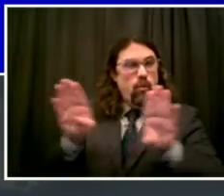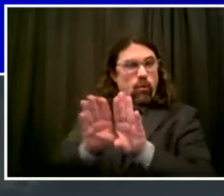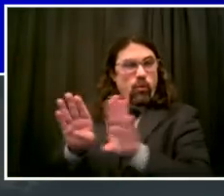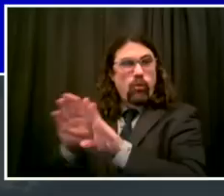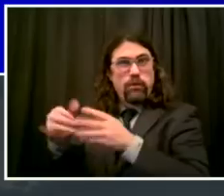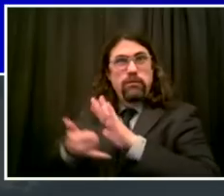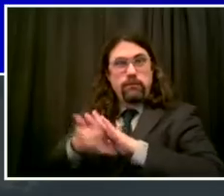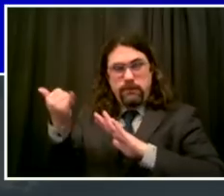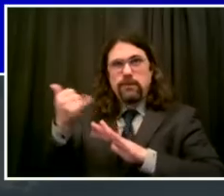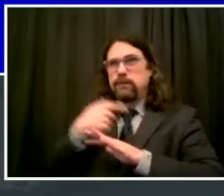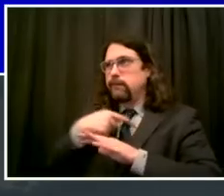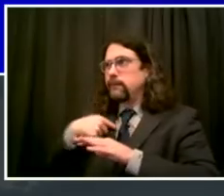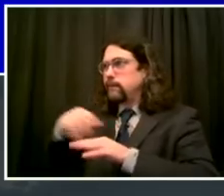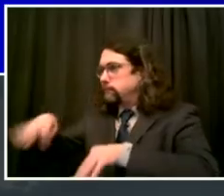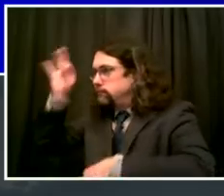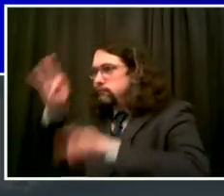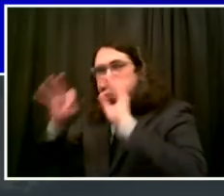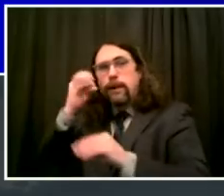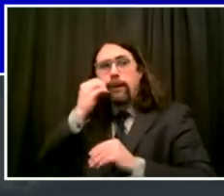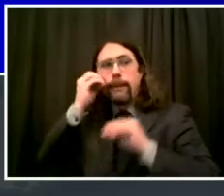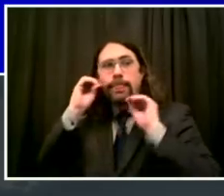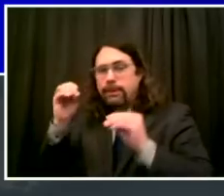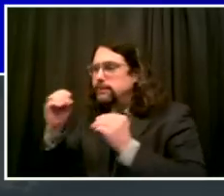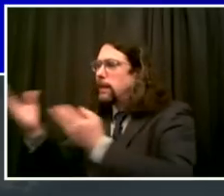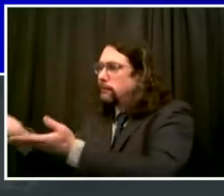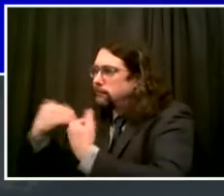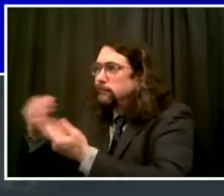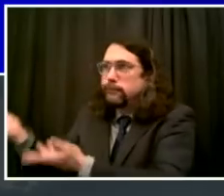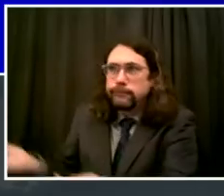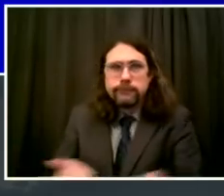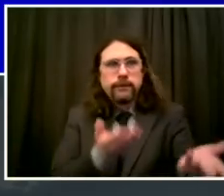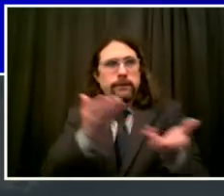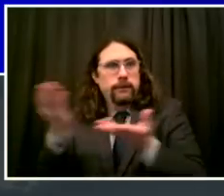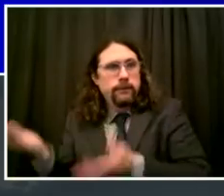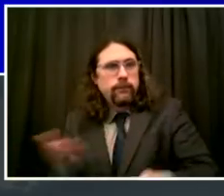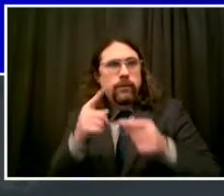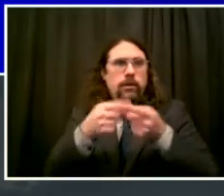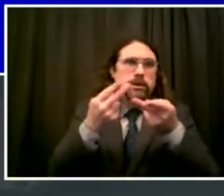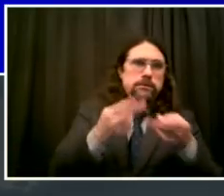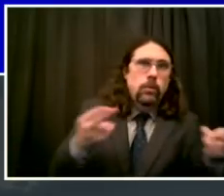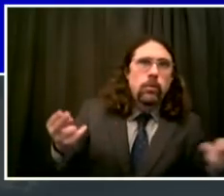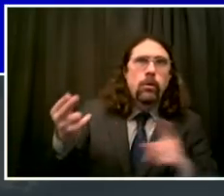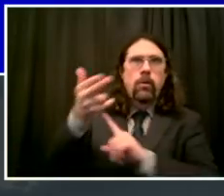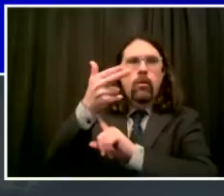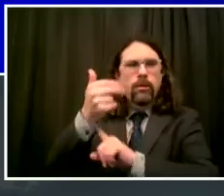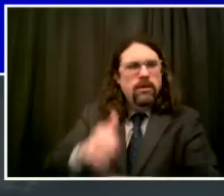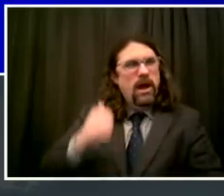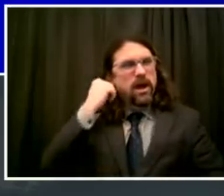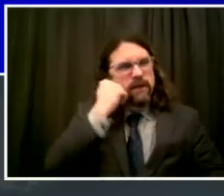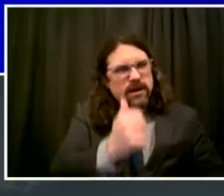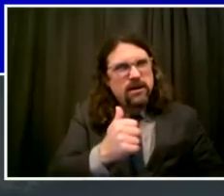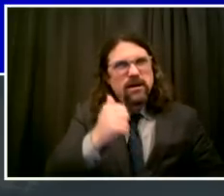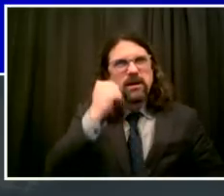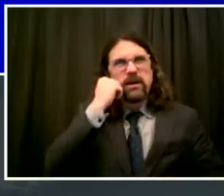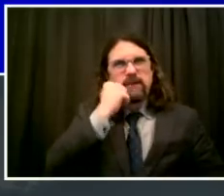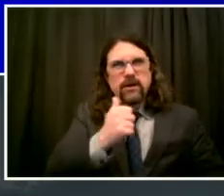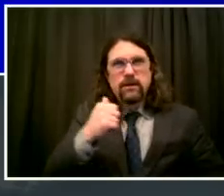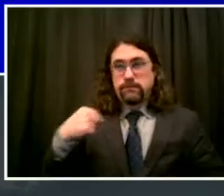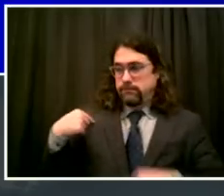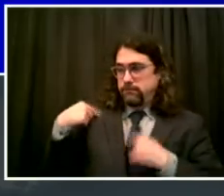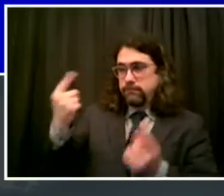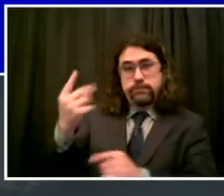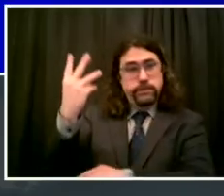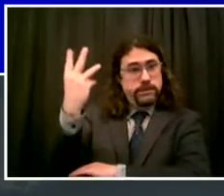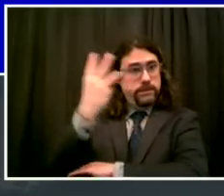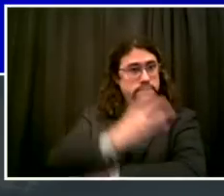initiative that we put together with the MTA and the state, 6 days now, and 6 days that have been